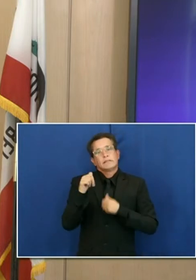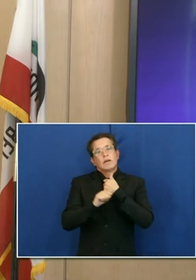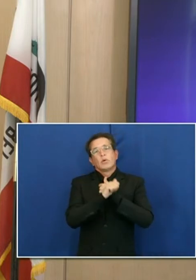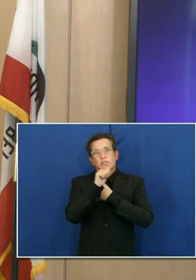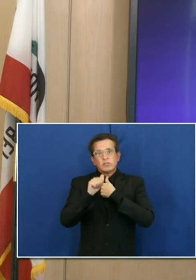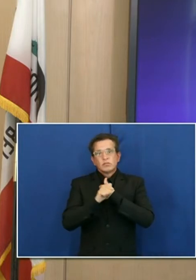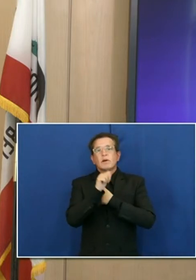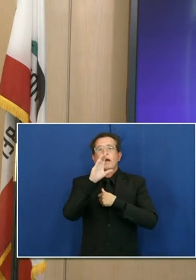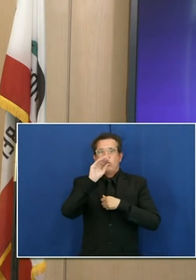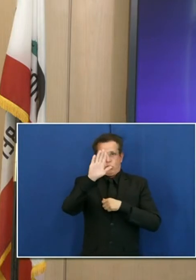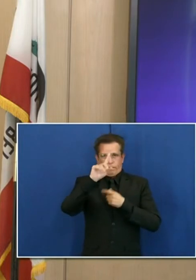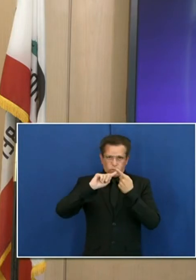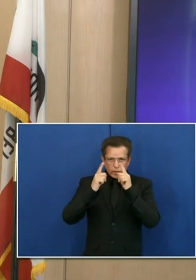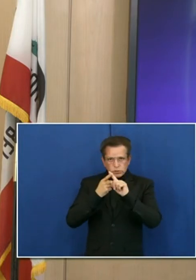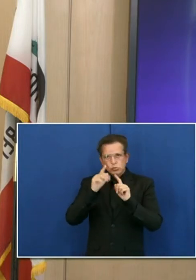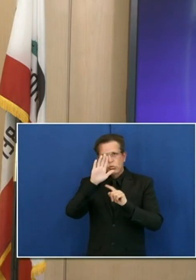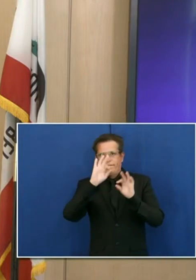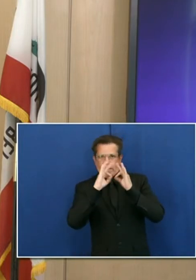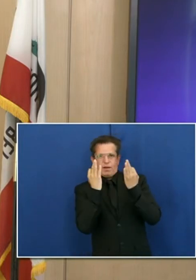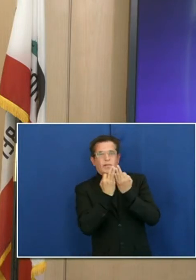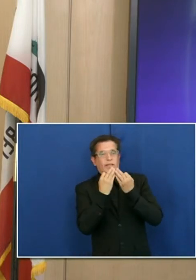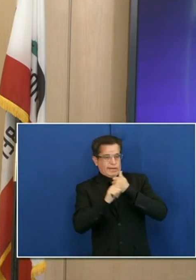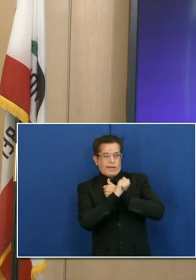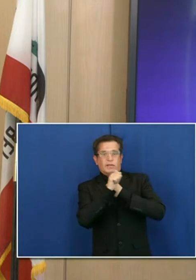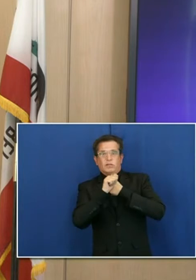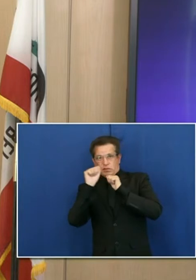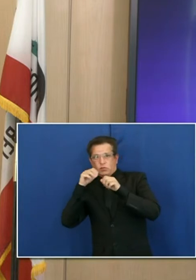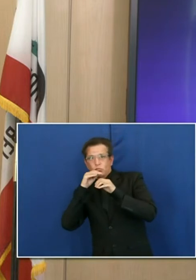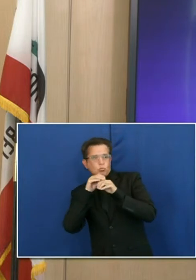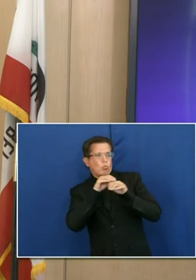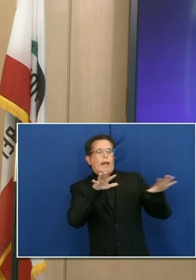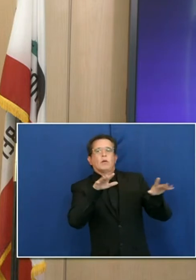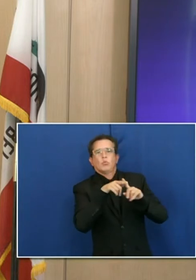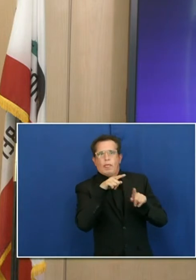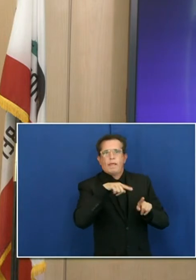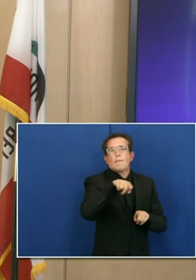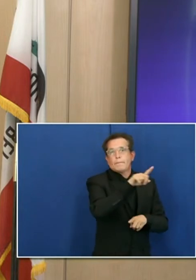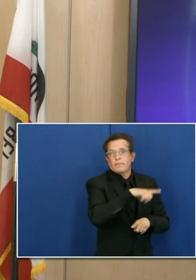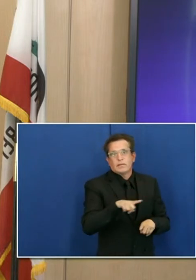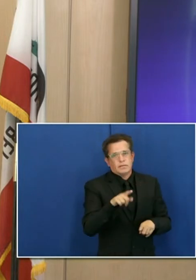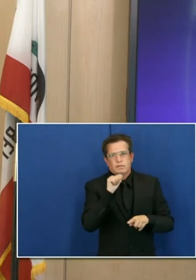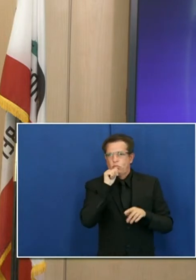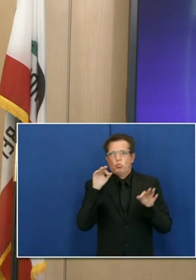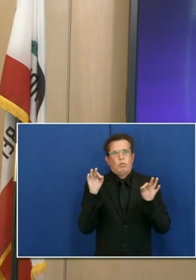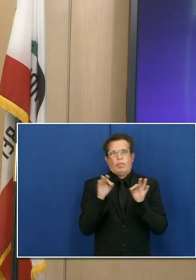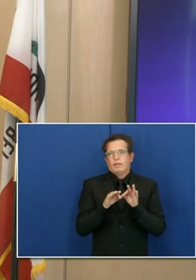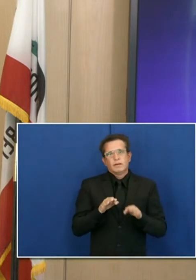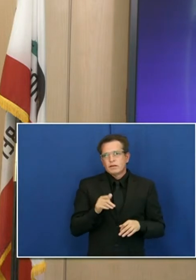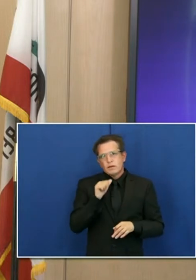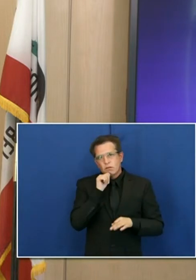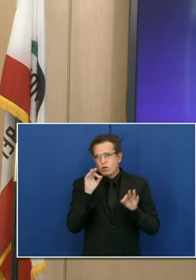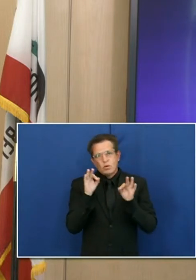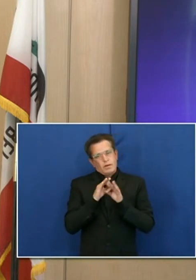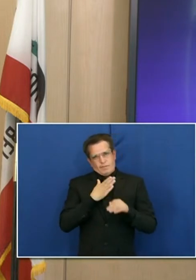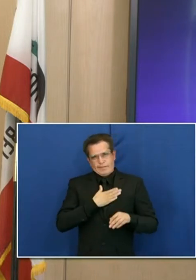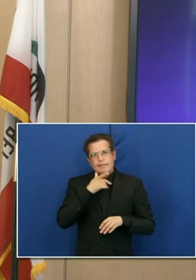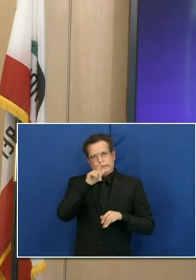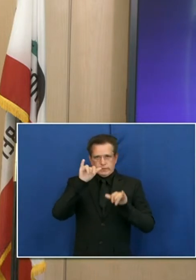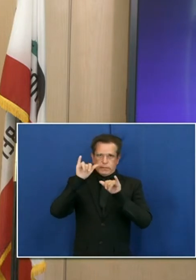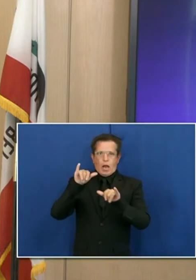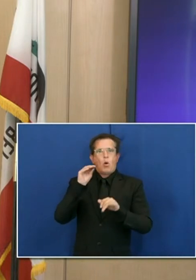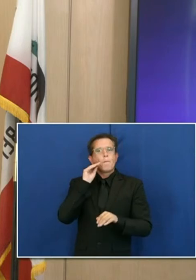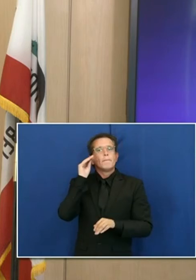the lives of your friends and families at risk. Is it really worth it? Please stay